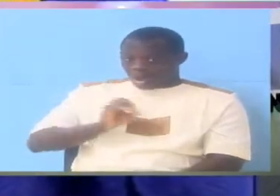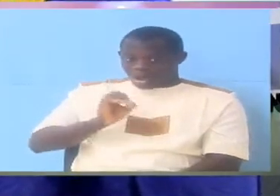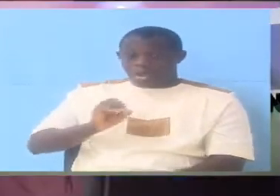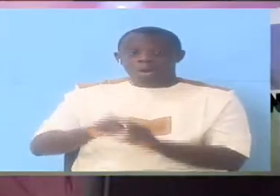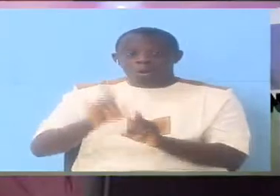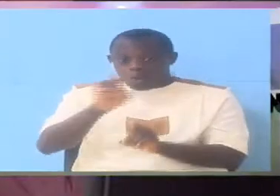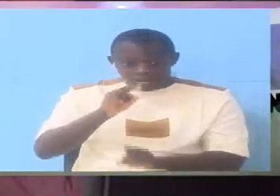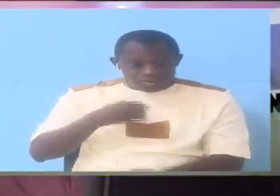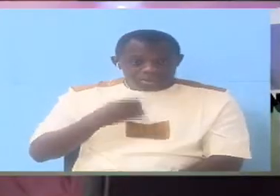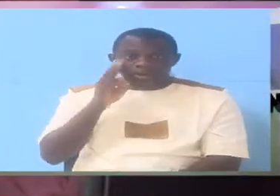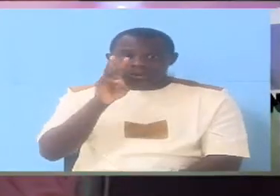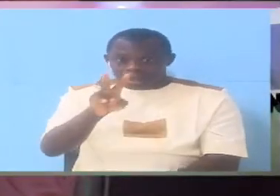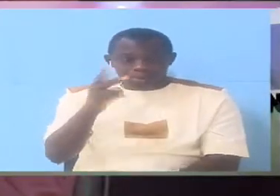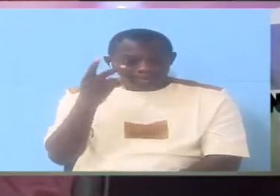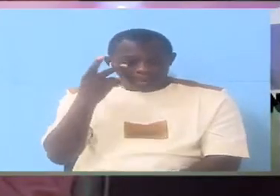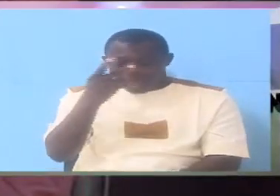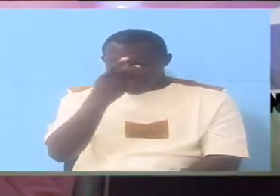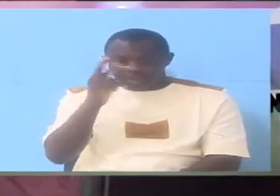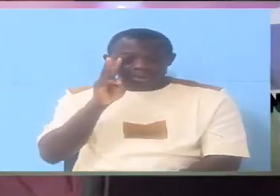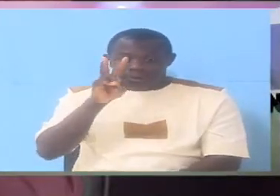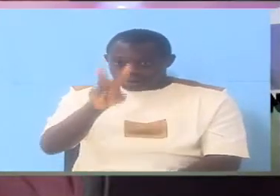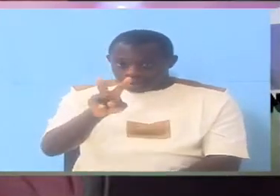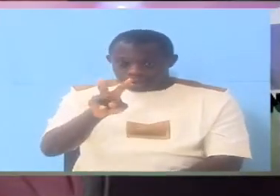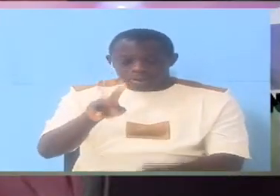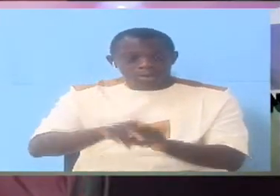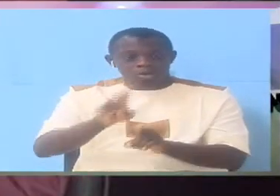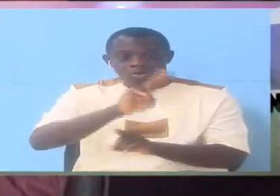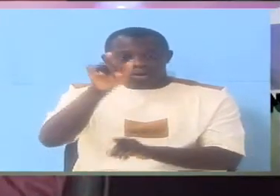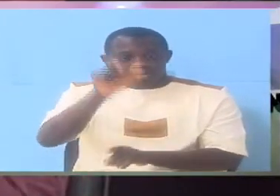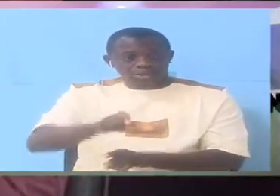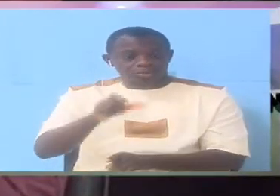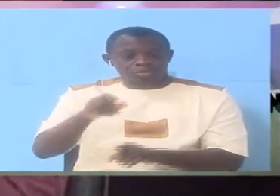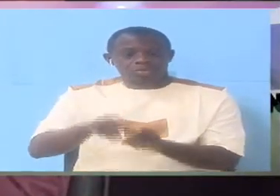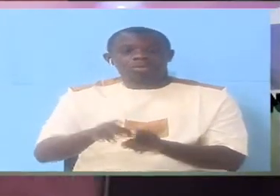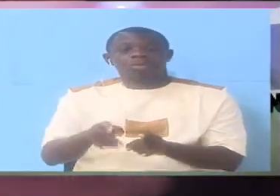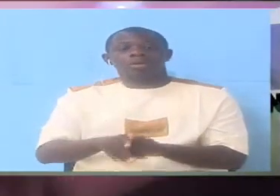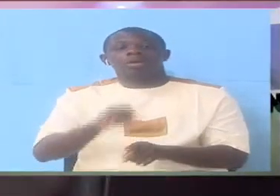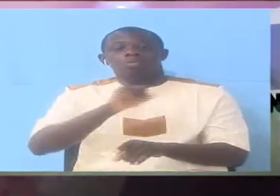What I saw with my own eyes, and this is not hearsay. Can